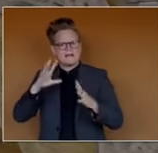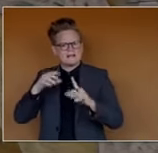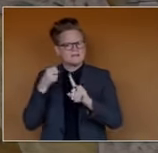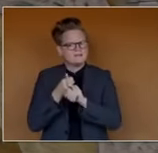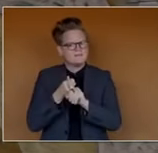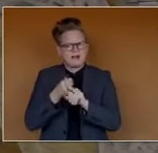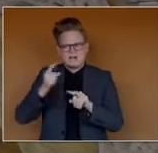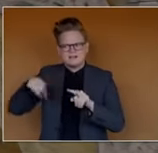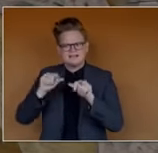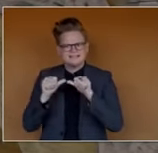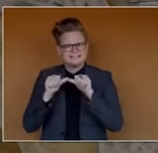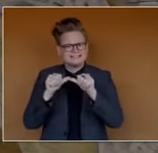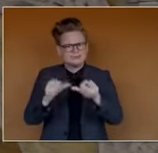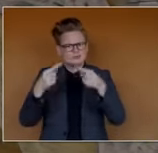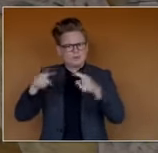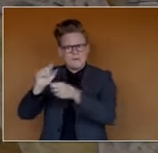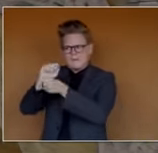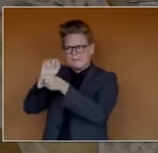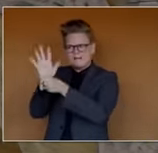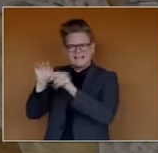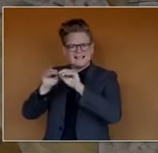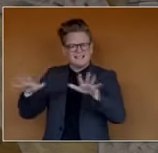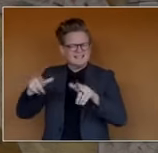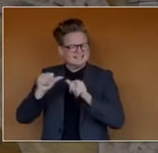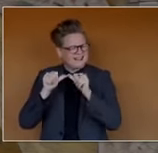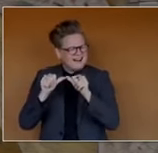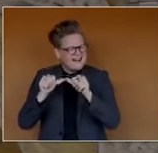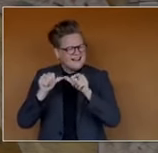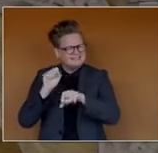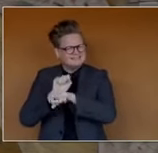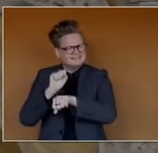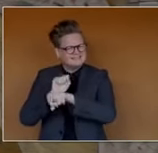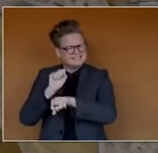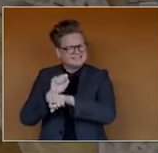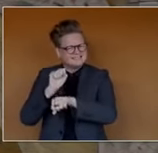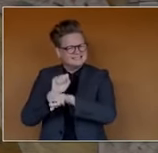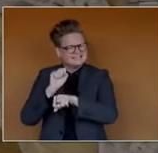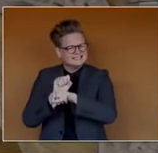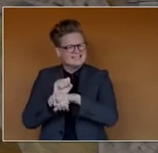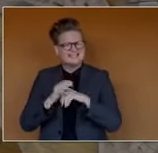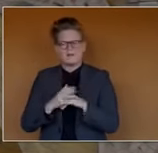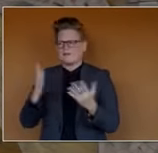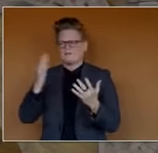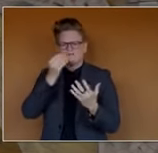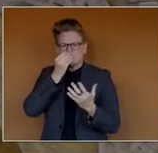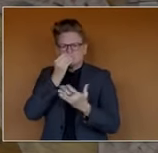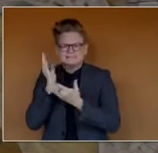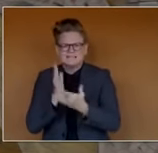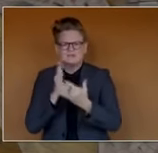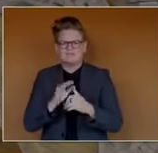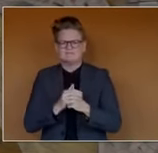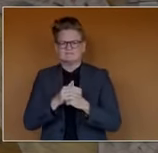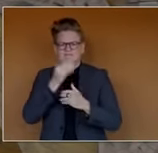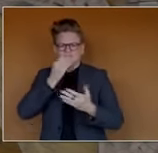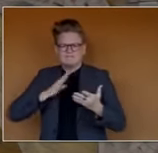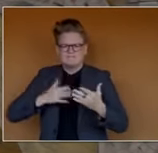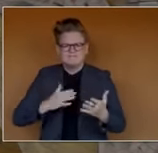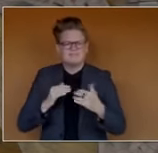on Zoom and get their food delivered to them and their wine and whatever else. And I think this message that basically shows